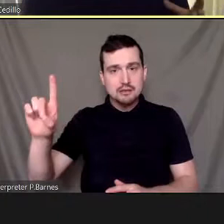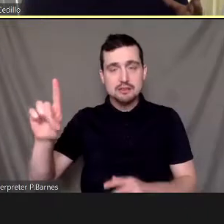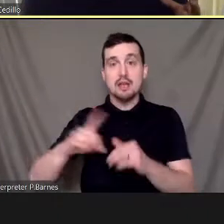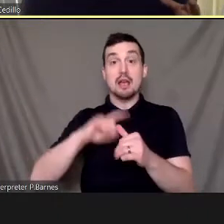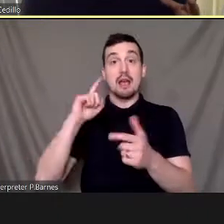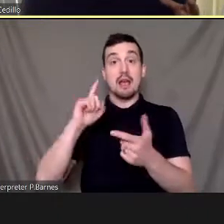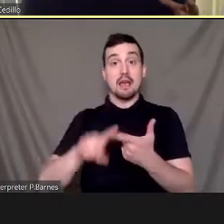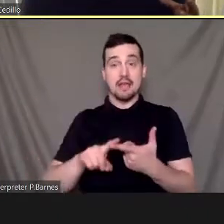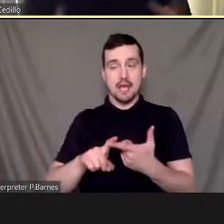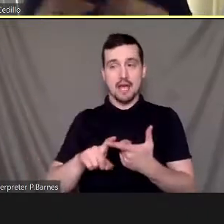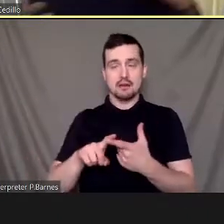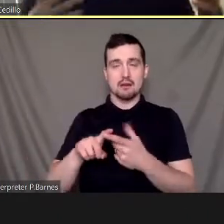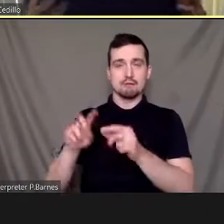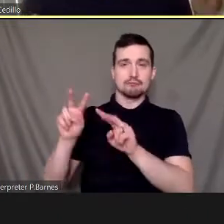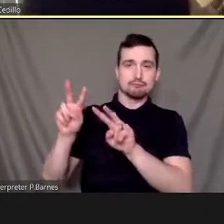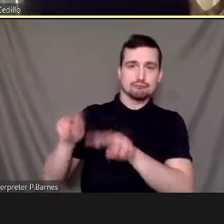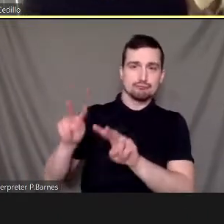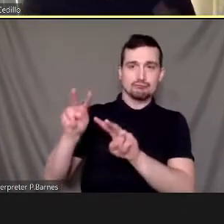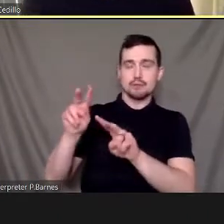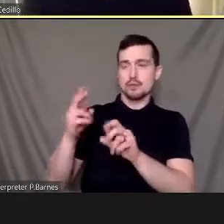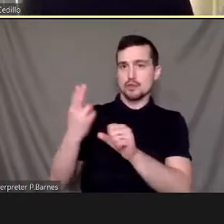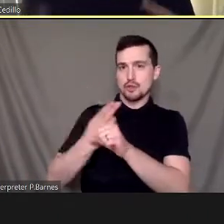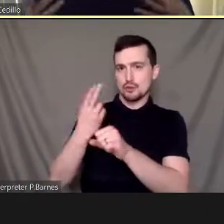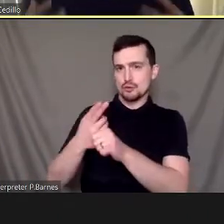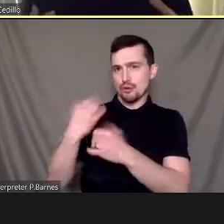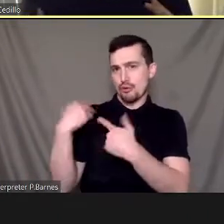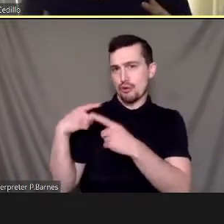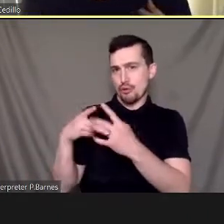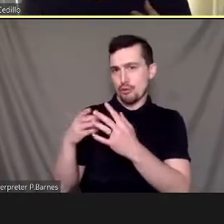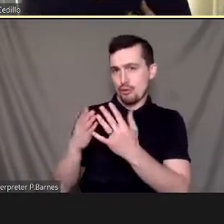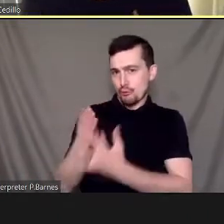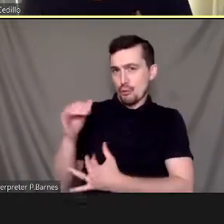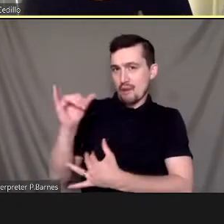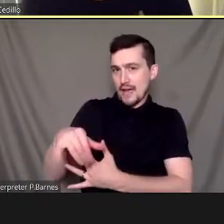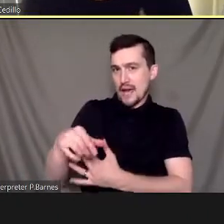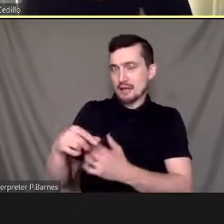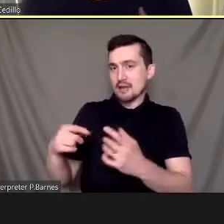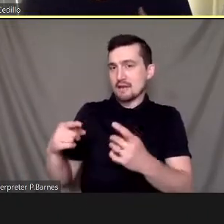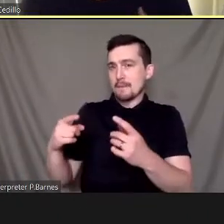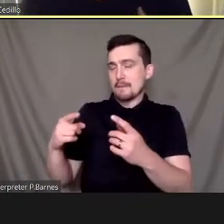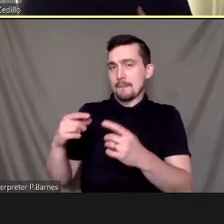seen through that intersectional lens. So for example,